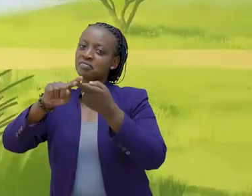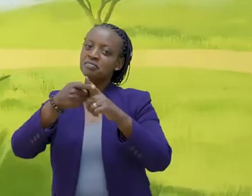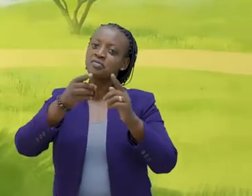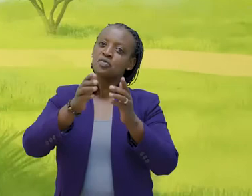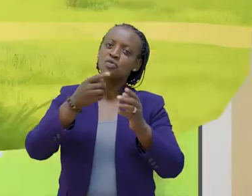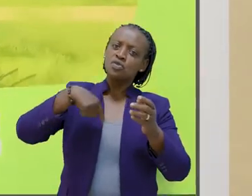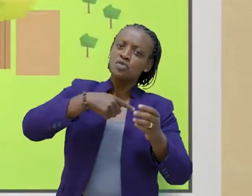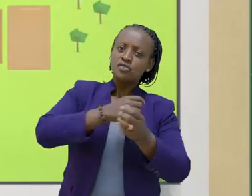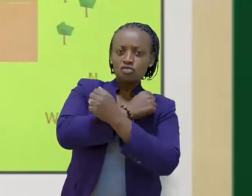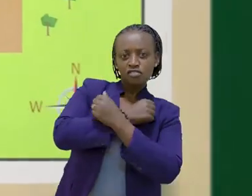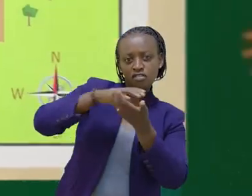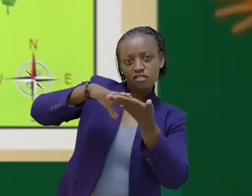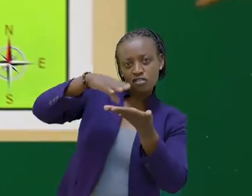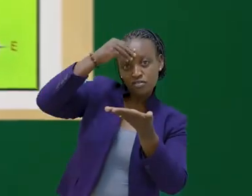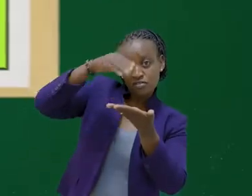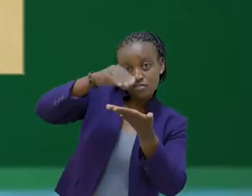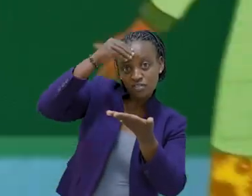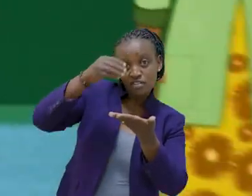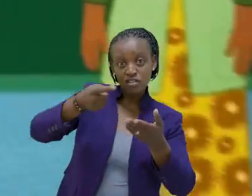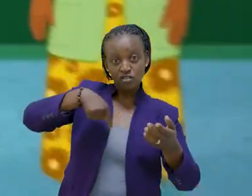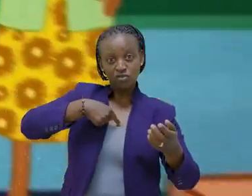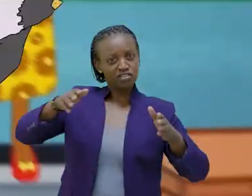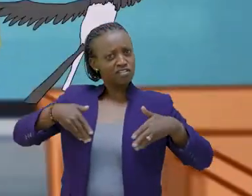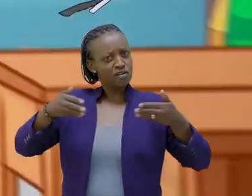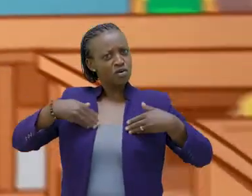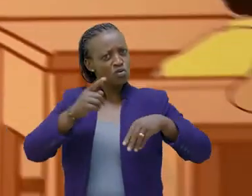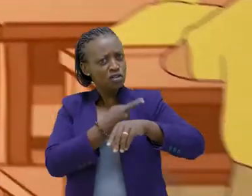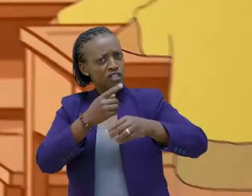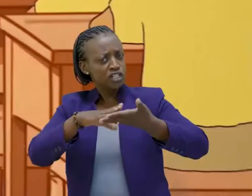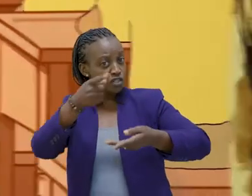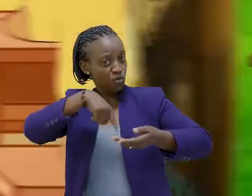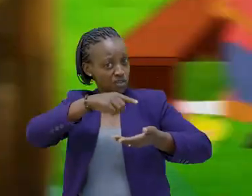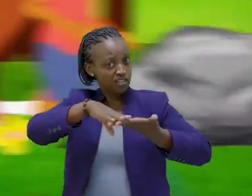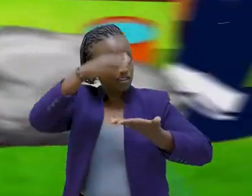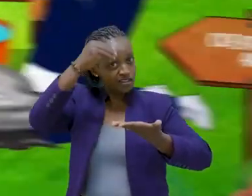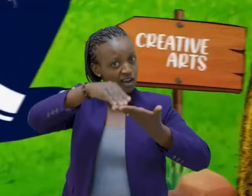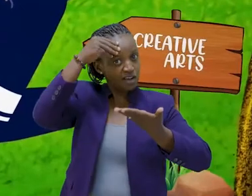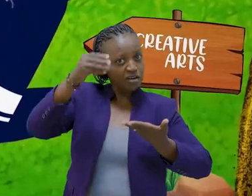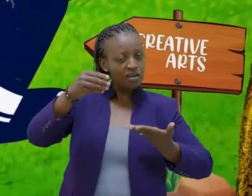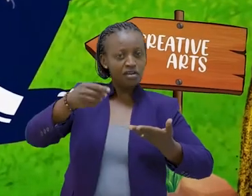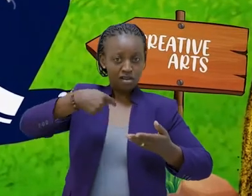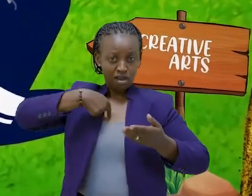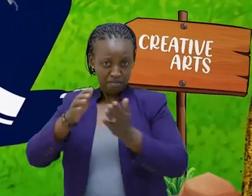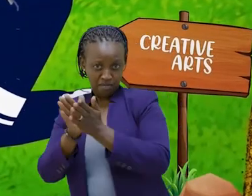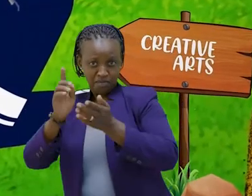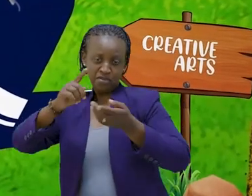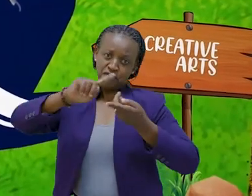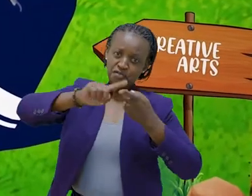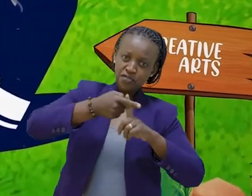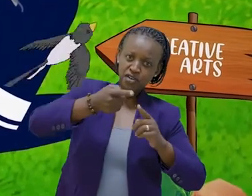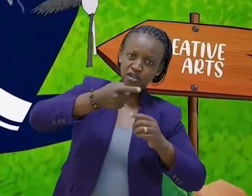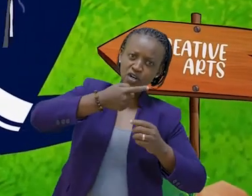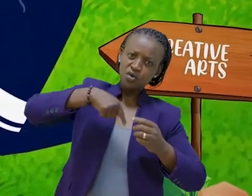I and my friend, we love to learn. We are happy when we learn. I and my